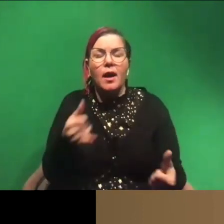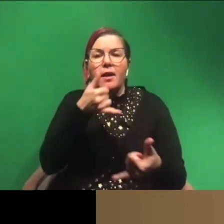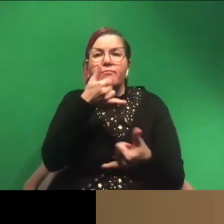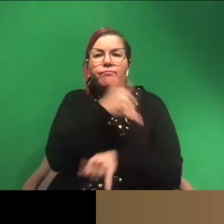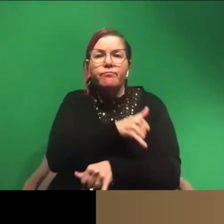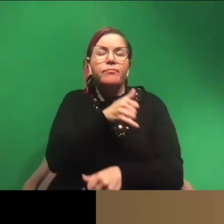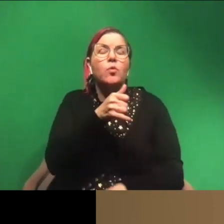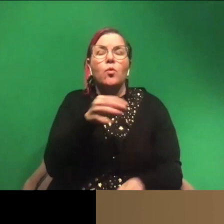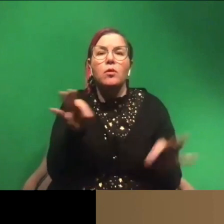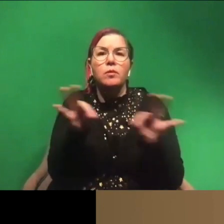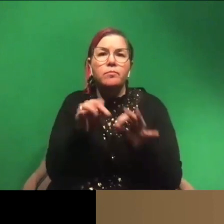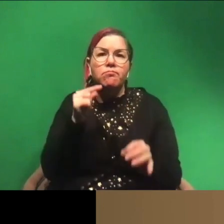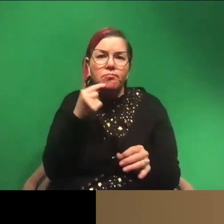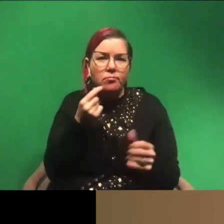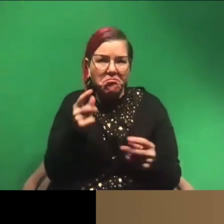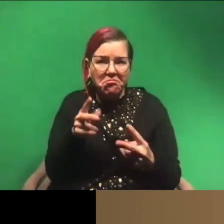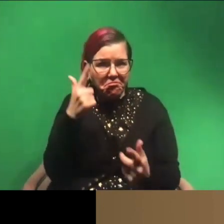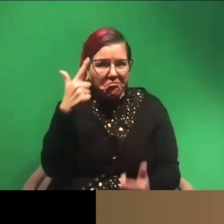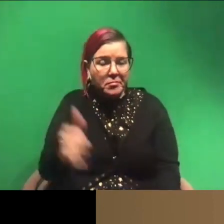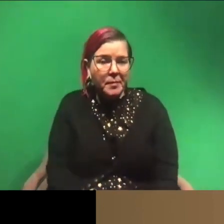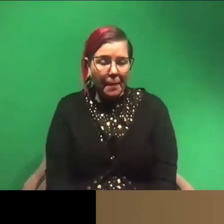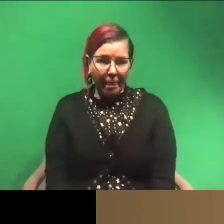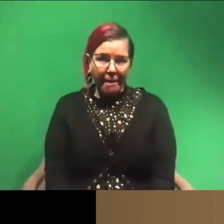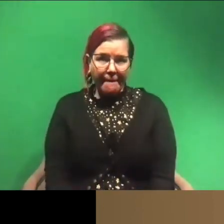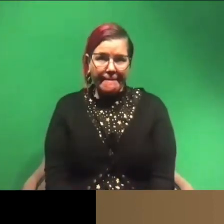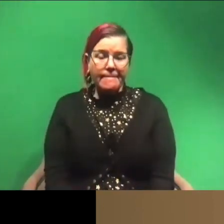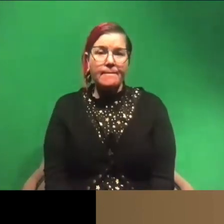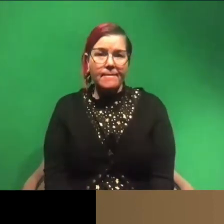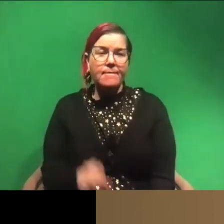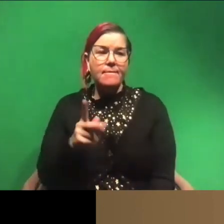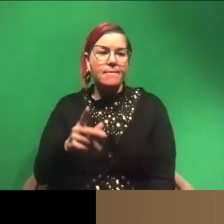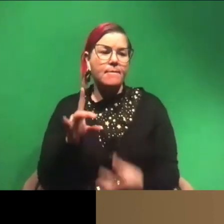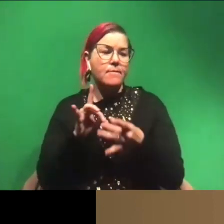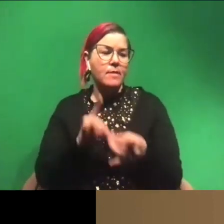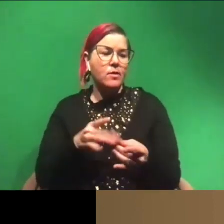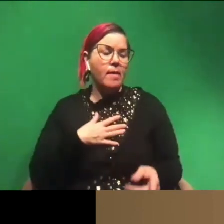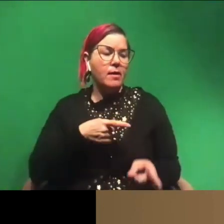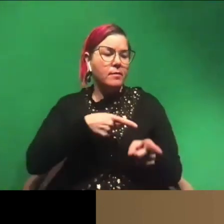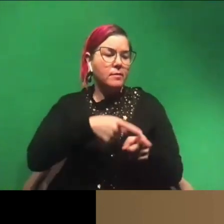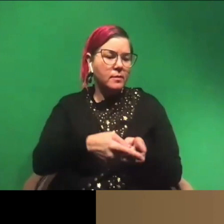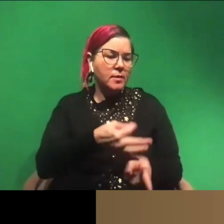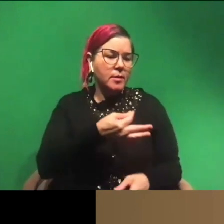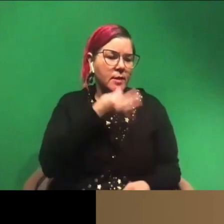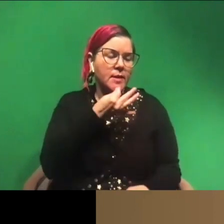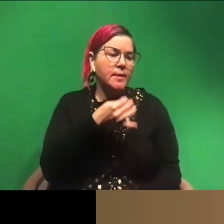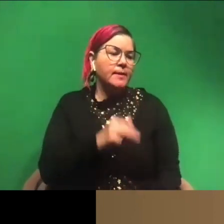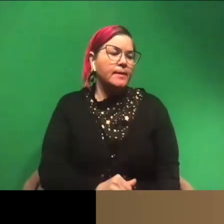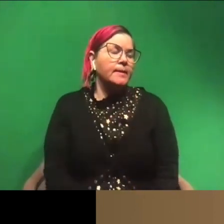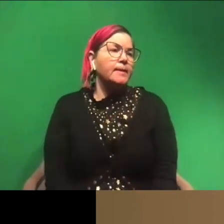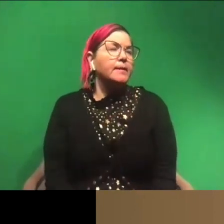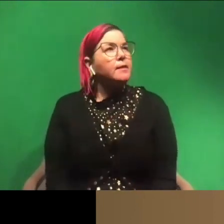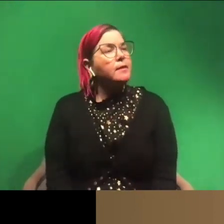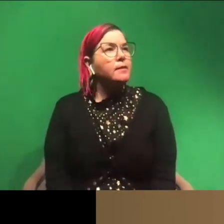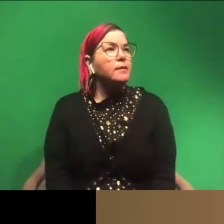or significant as you'd like. Okay. Something related to my area of expertise is